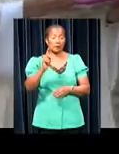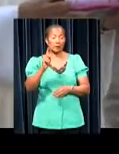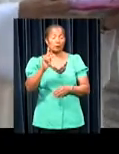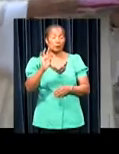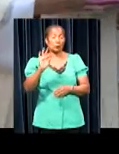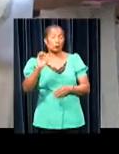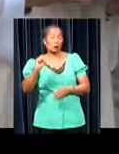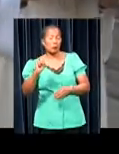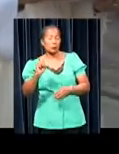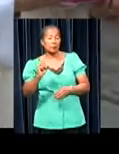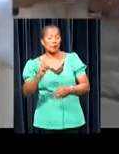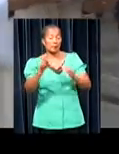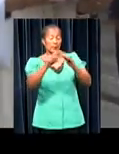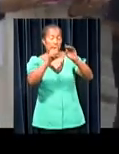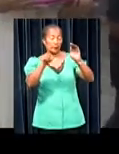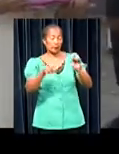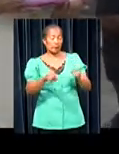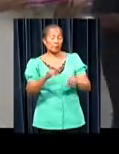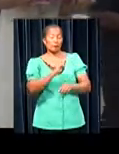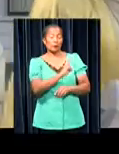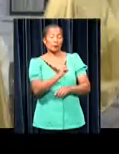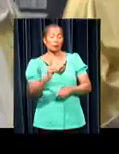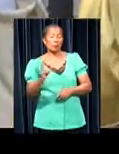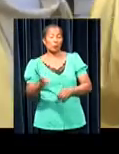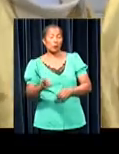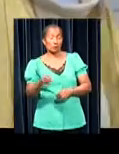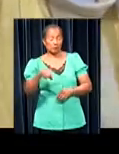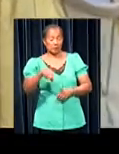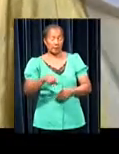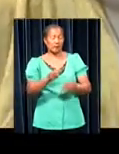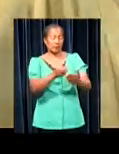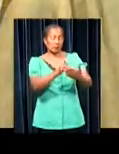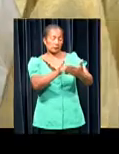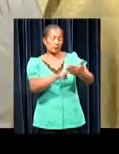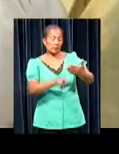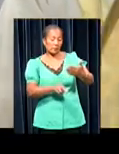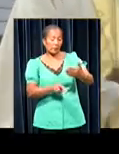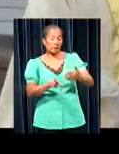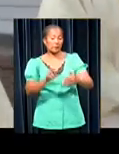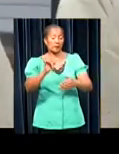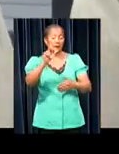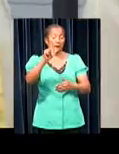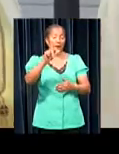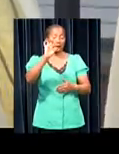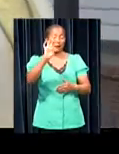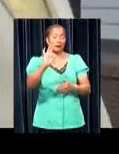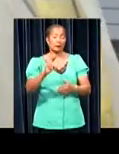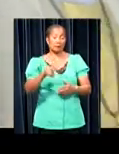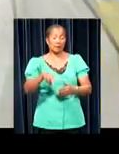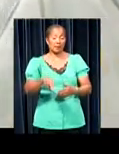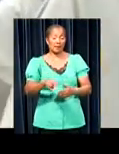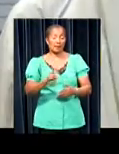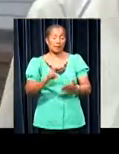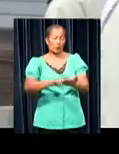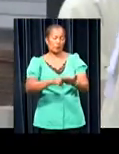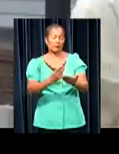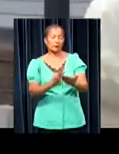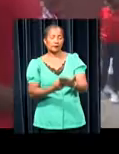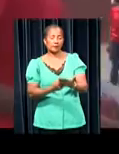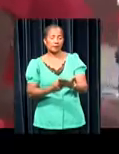the consecration liturgy. Then the Episcopal Vicar, Reverend